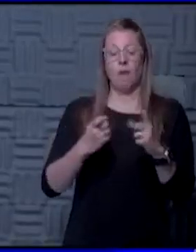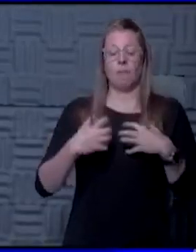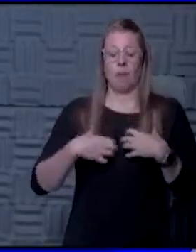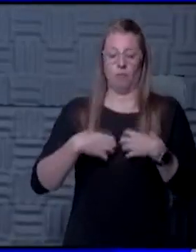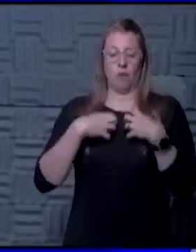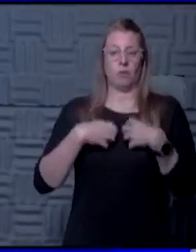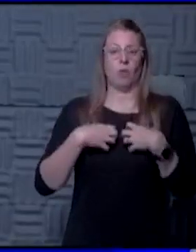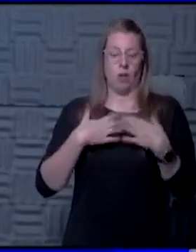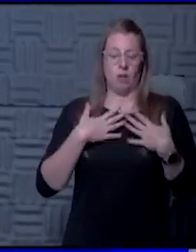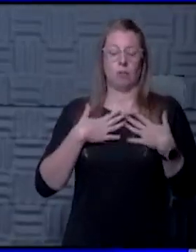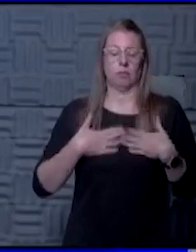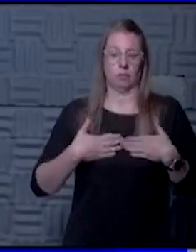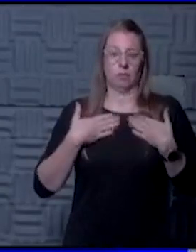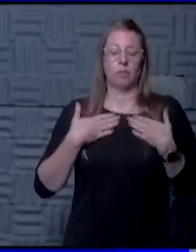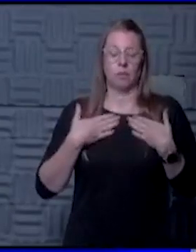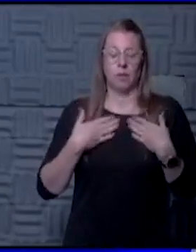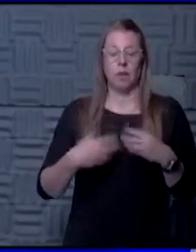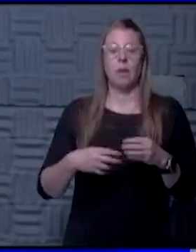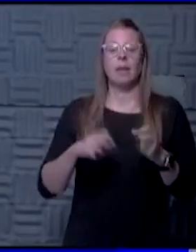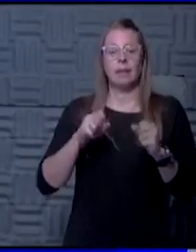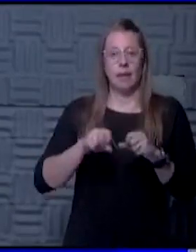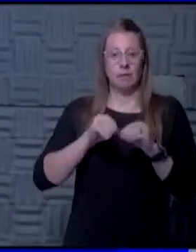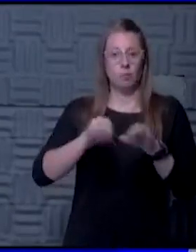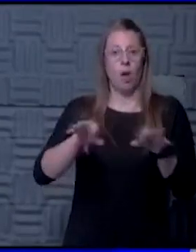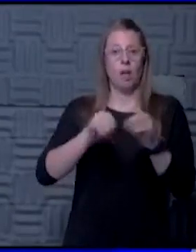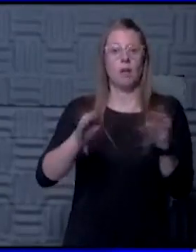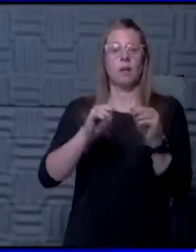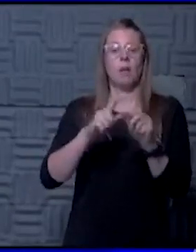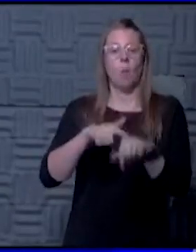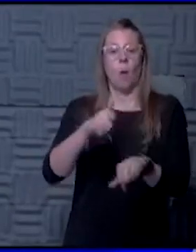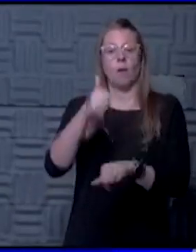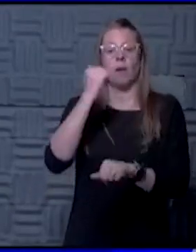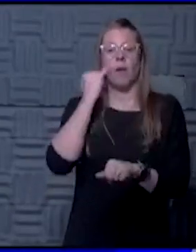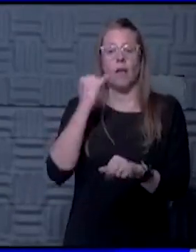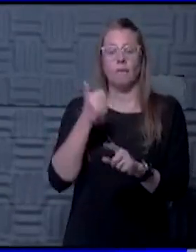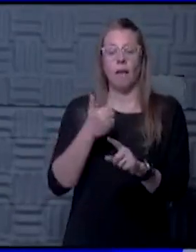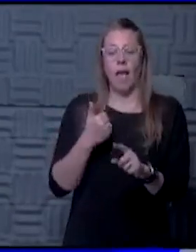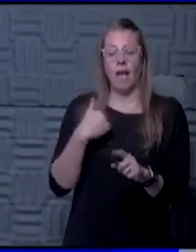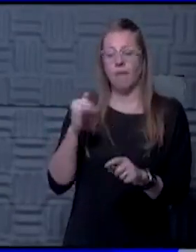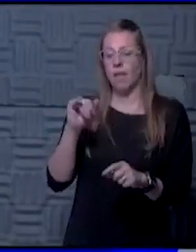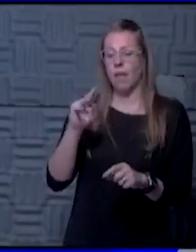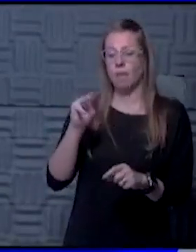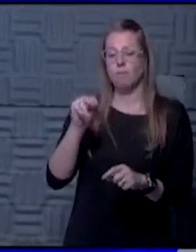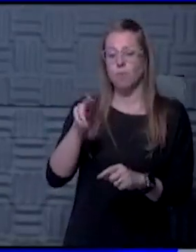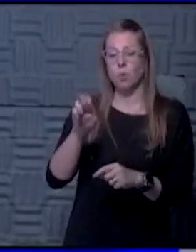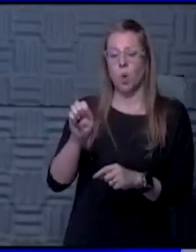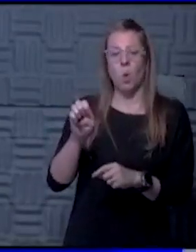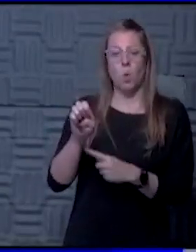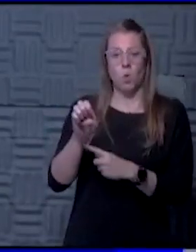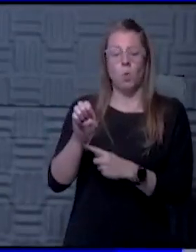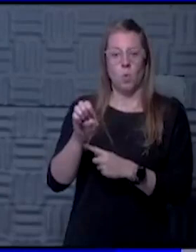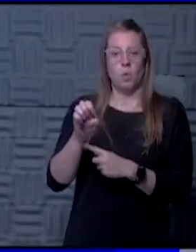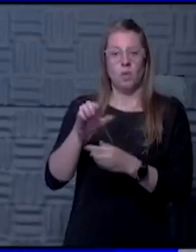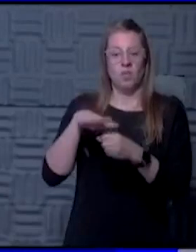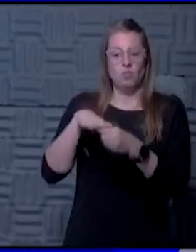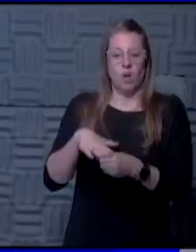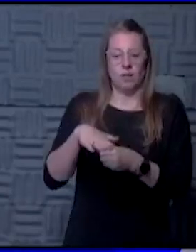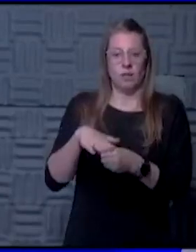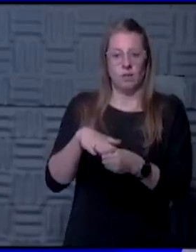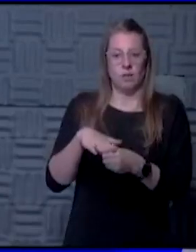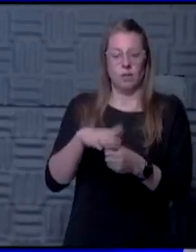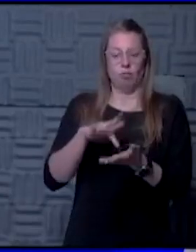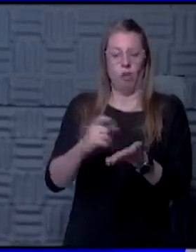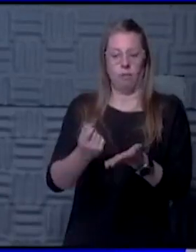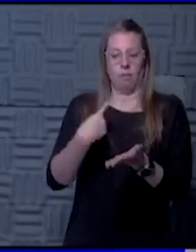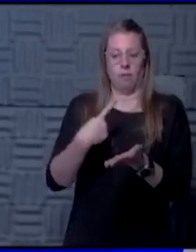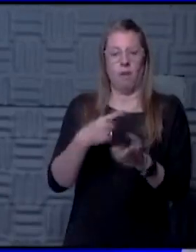tract, but they can probably shed a little bit longer if you are on immunosuppressive drugs. And certainly the key to that is what is your